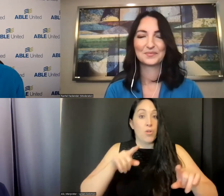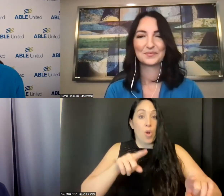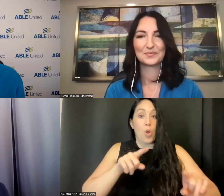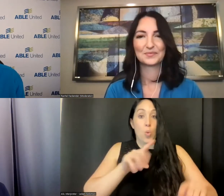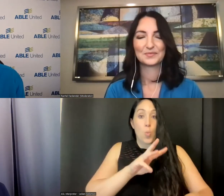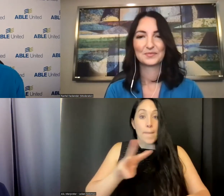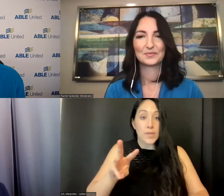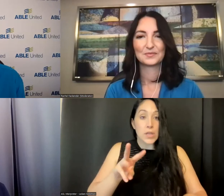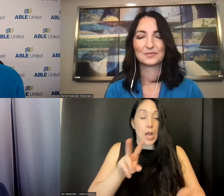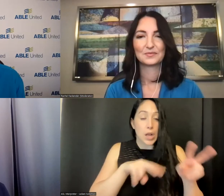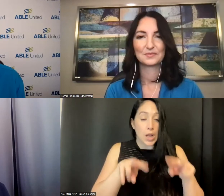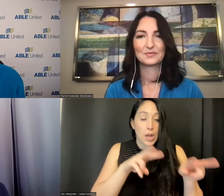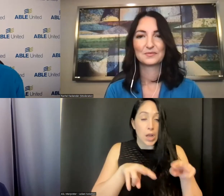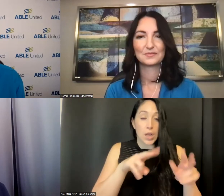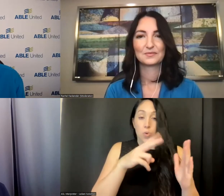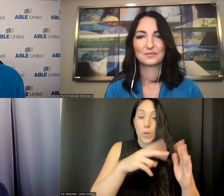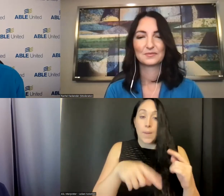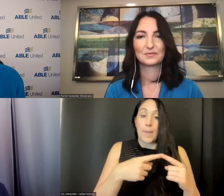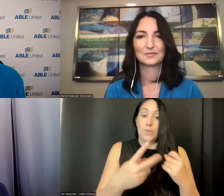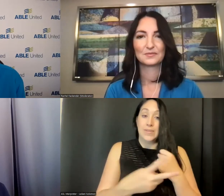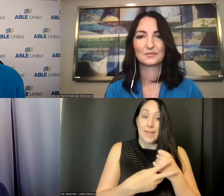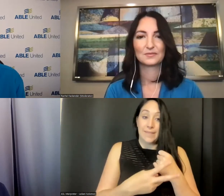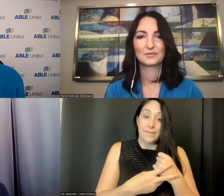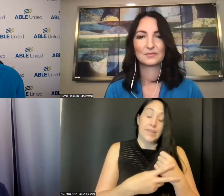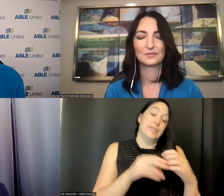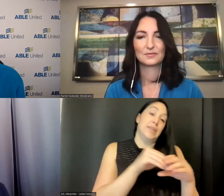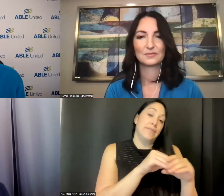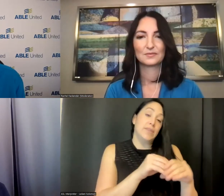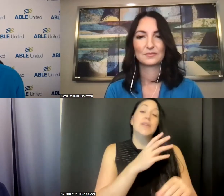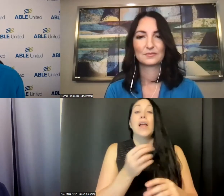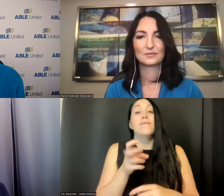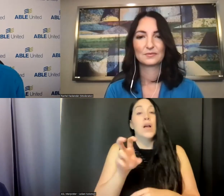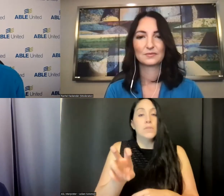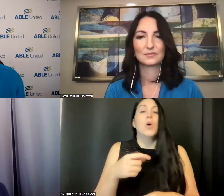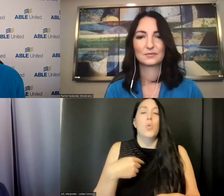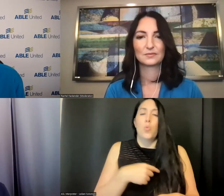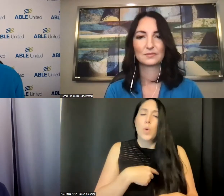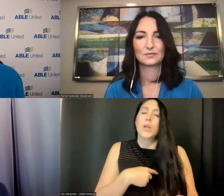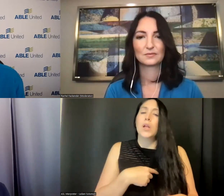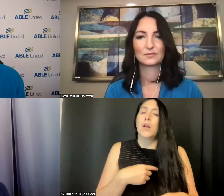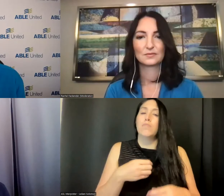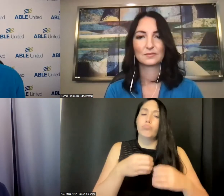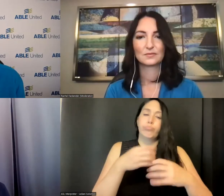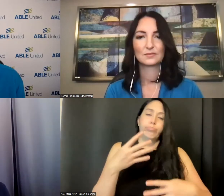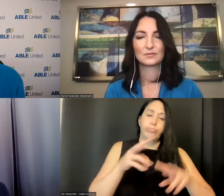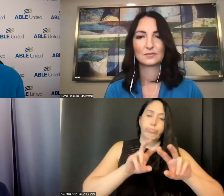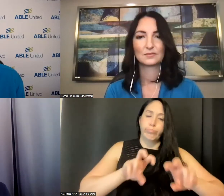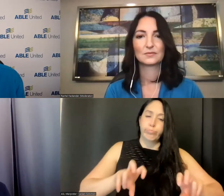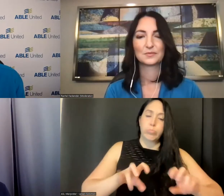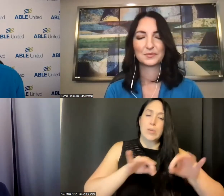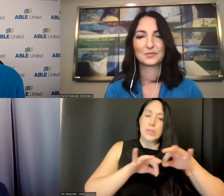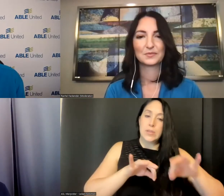under the savings and investments section, we kind of do a breakdown of all those products and encourage individuals to check that